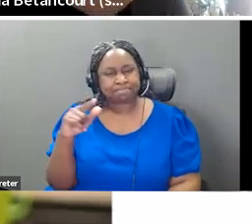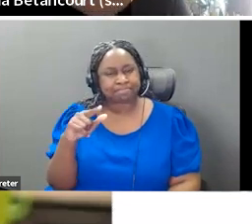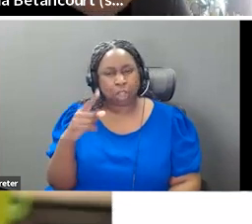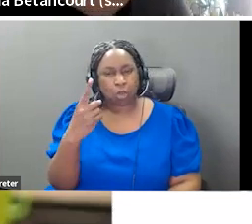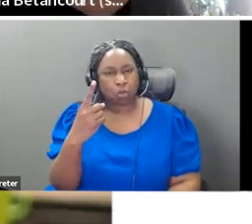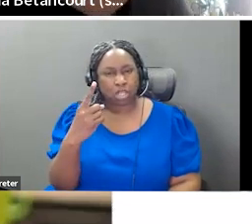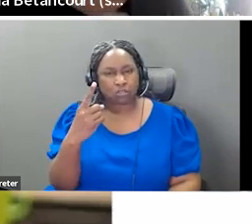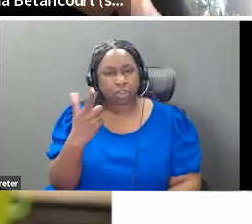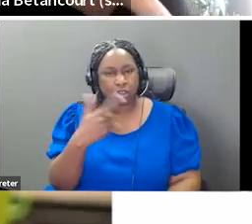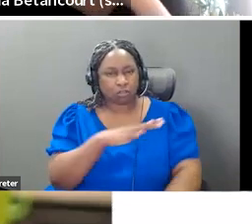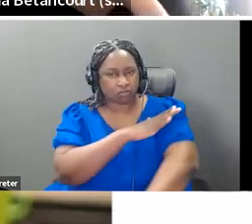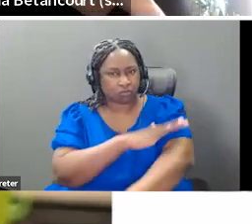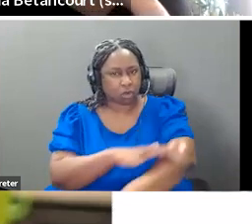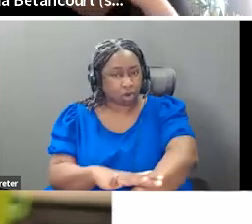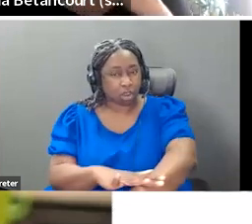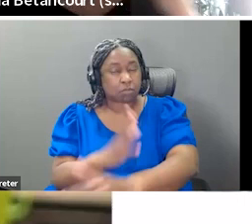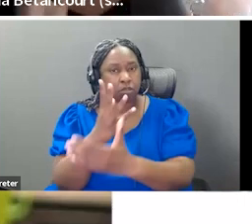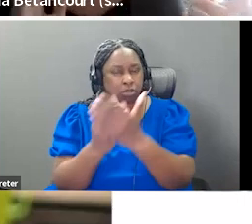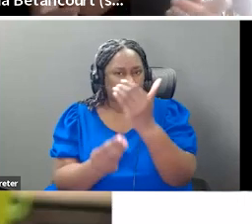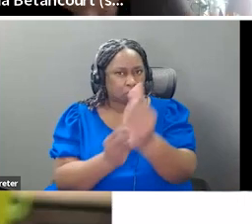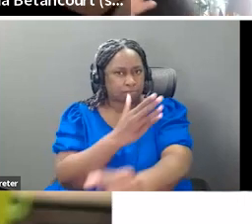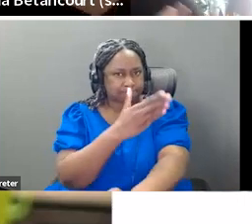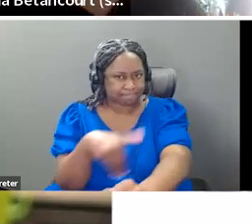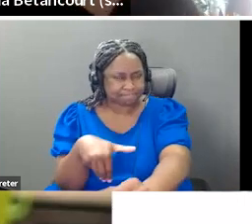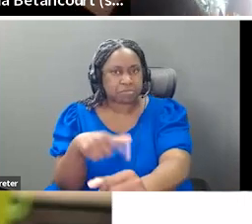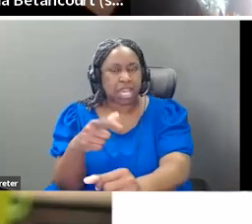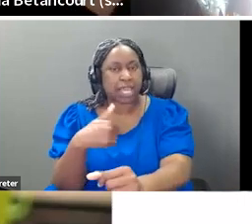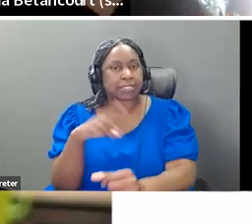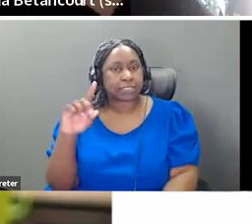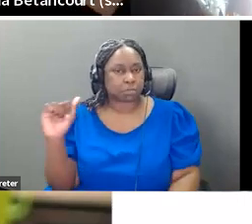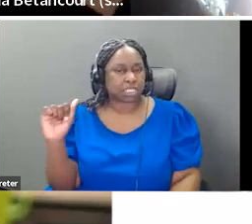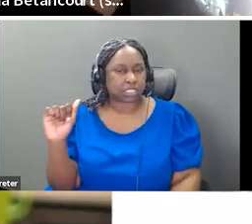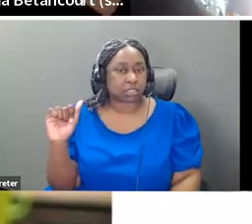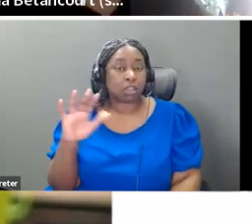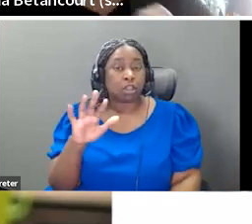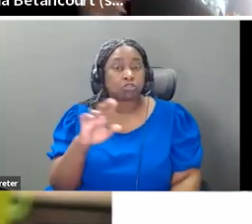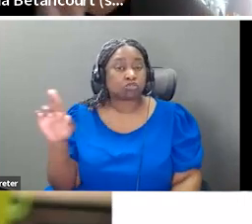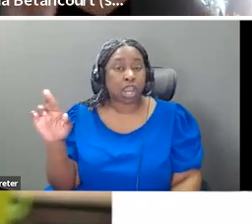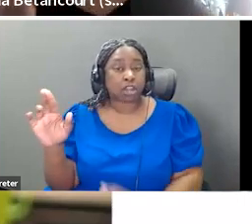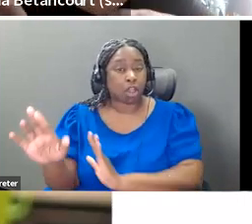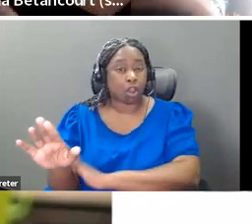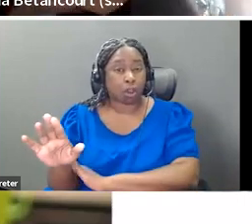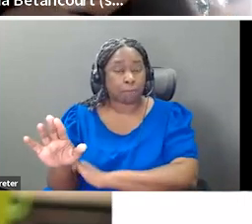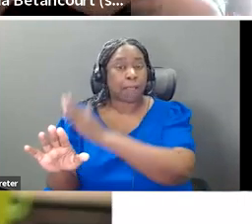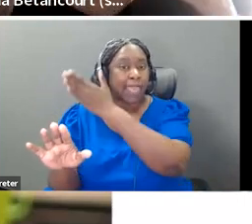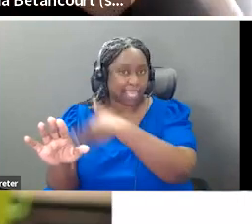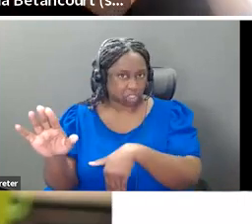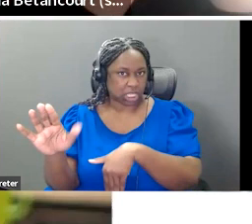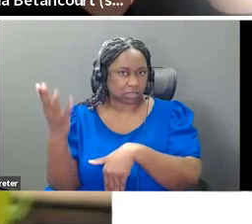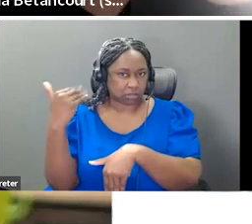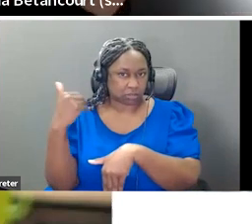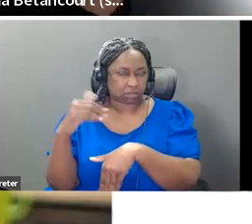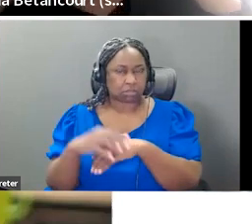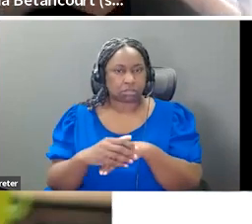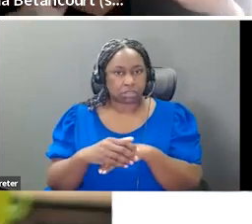of her forearms. So she had a disability, and her right arm had been amputated. And for sort